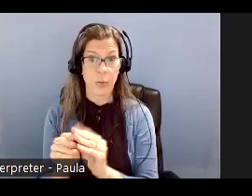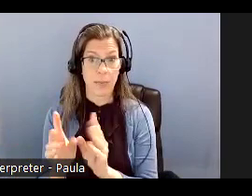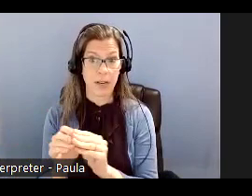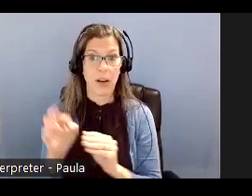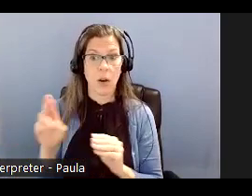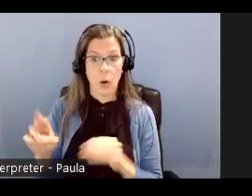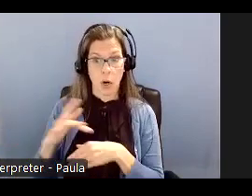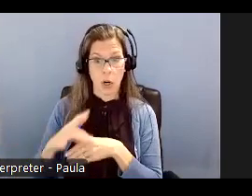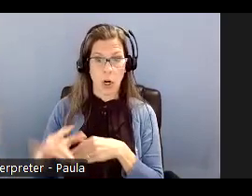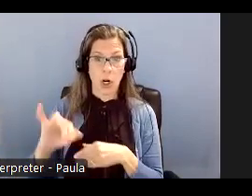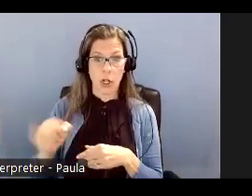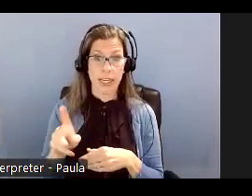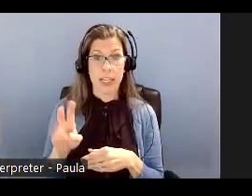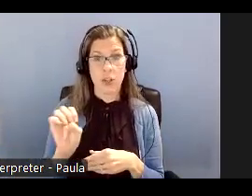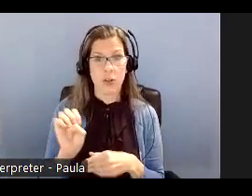in early June.